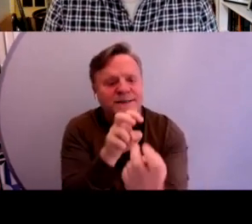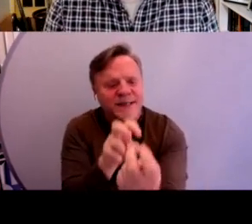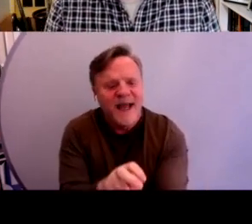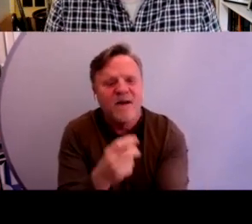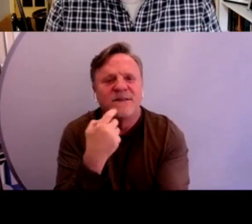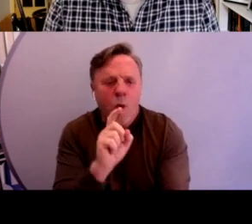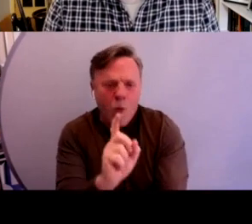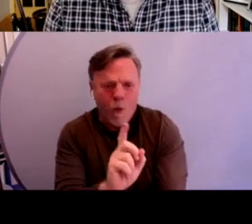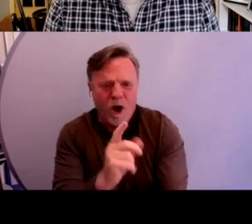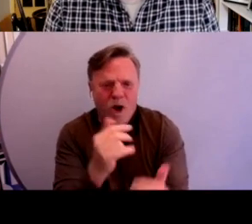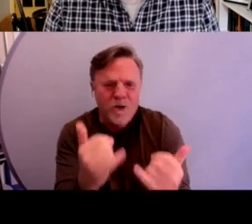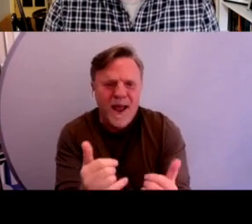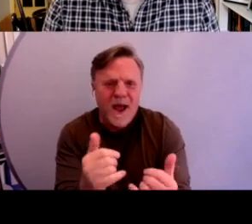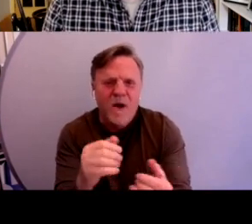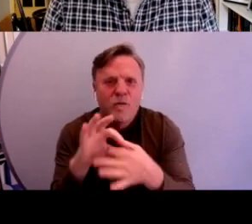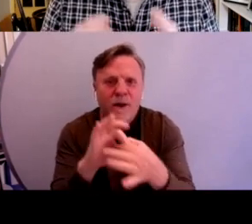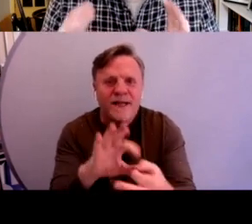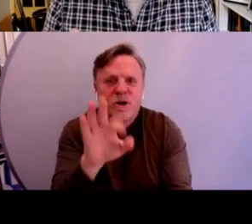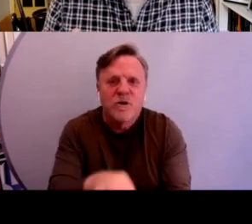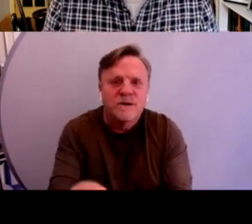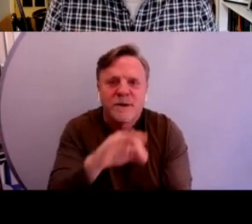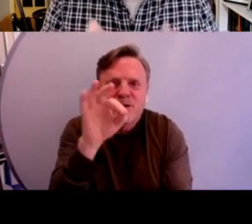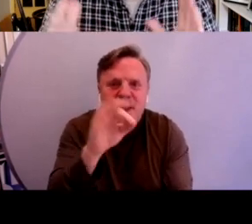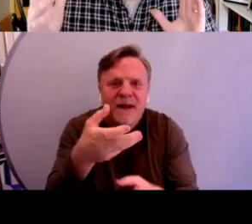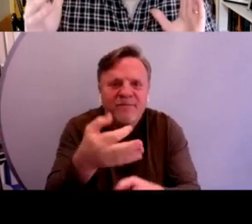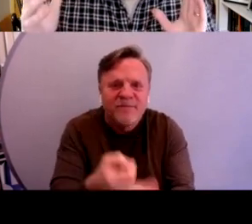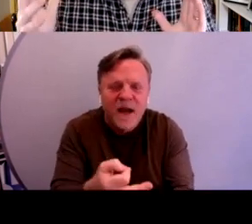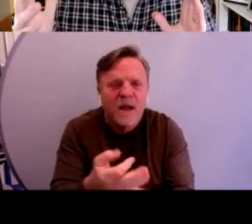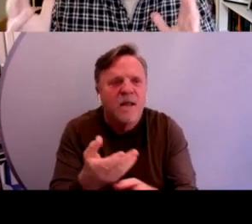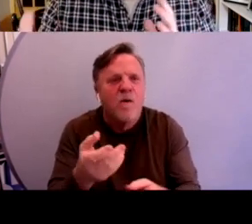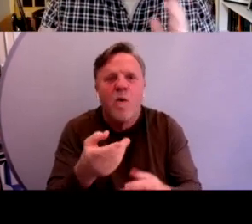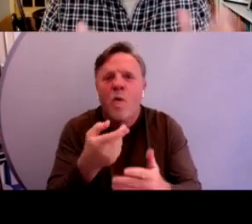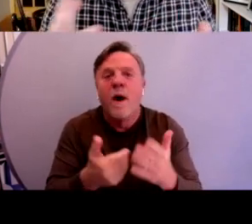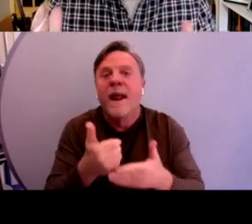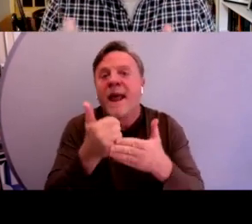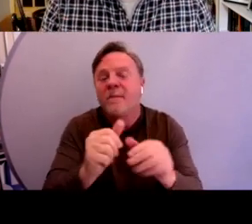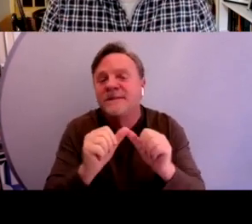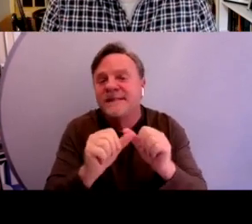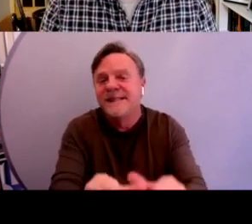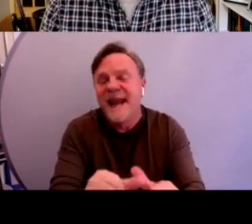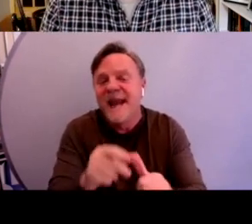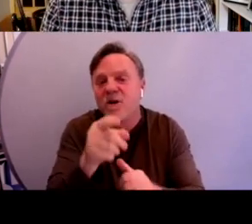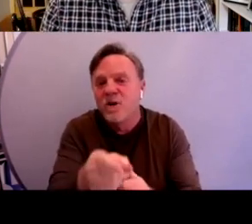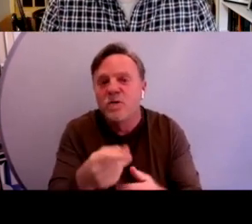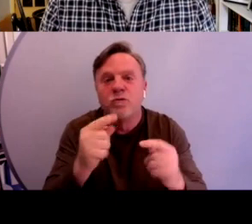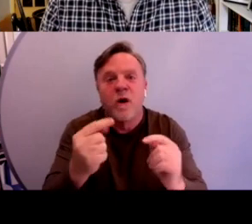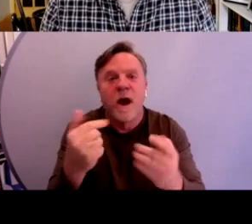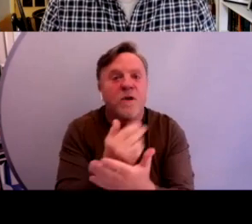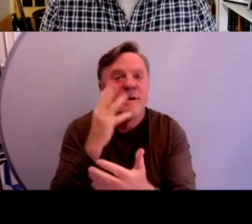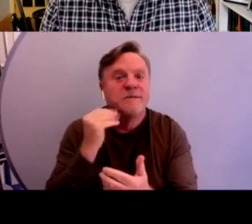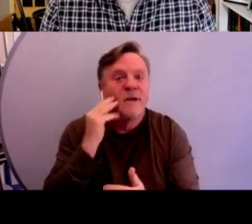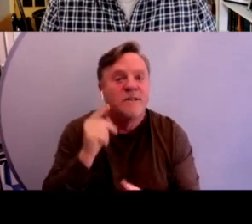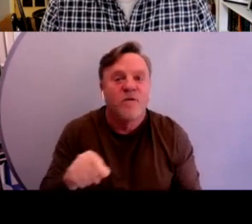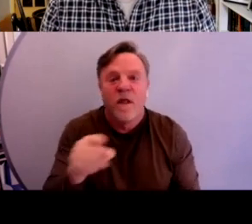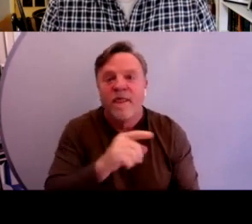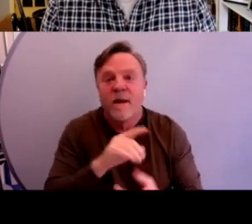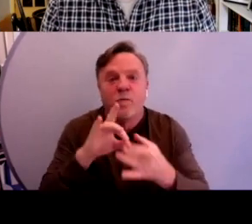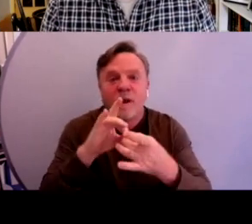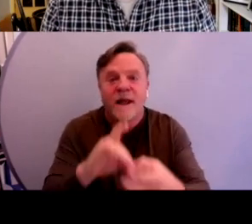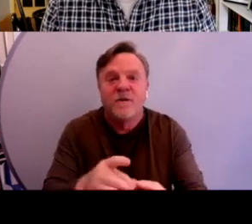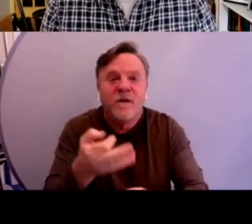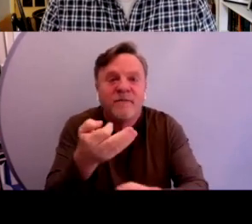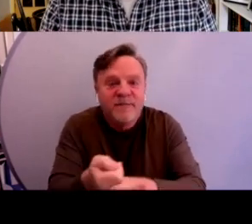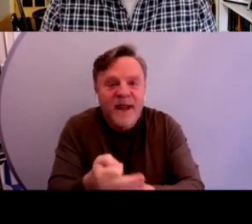relation to your faith and spirituality? What's helped sustain you? Trying some new experiences for them related to their faith tradition